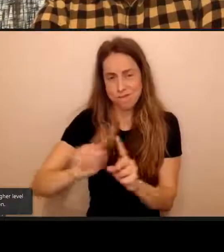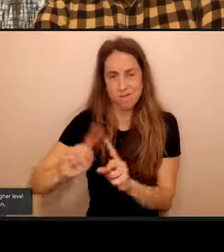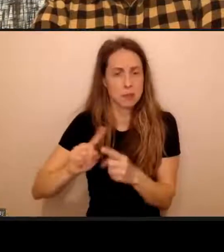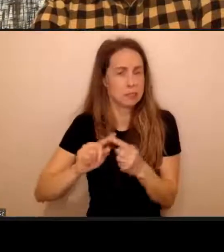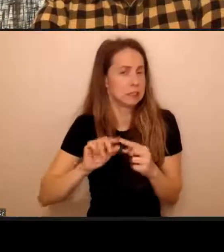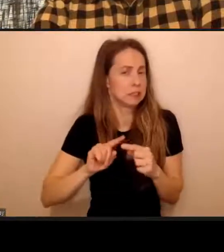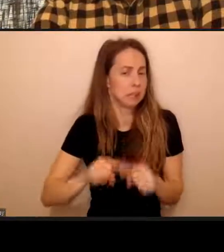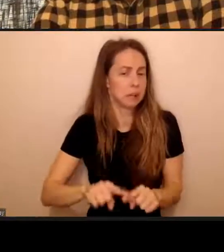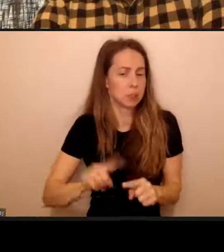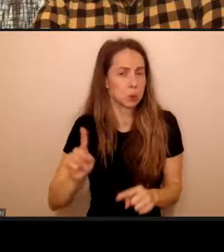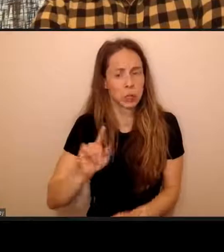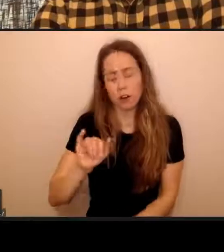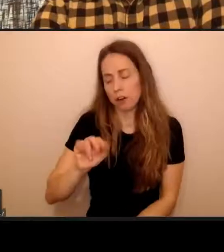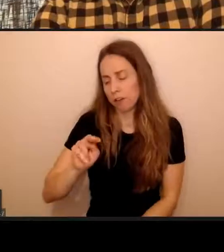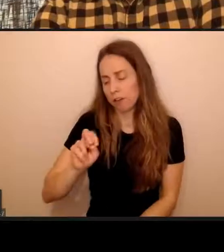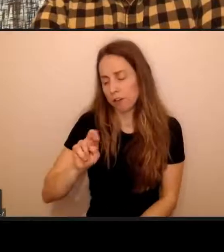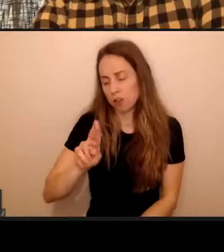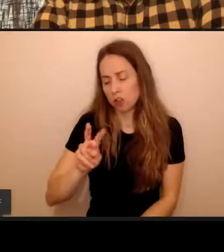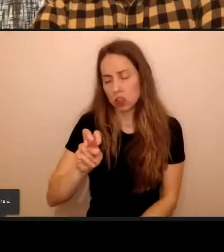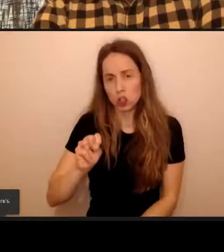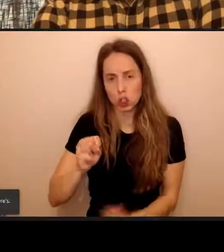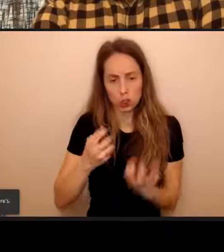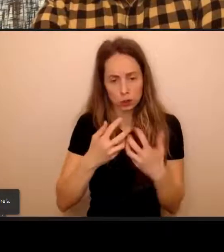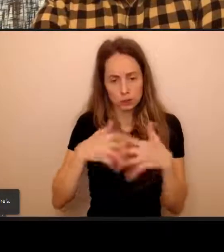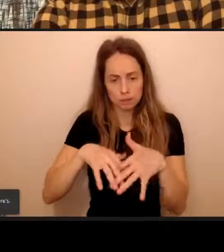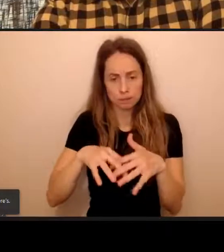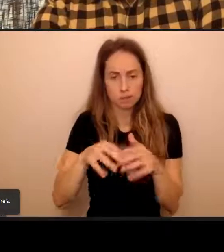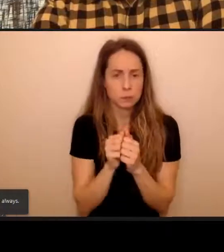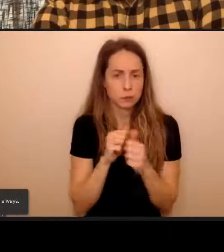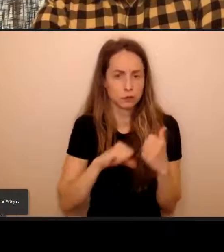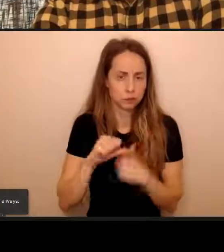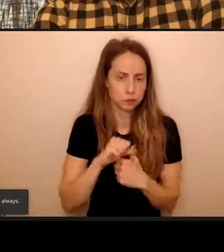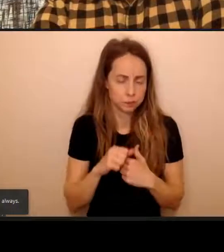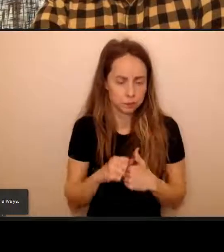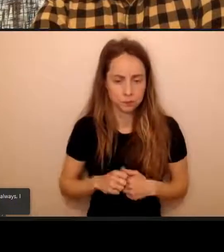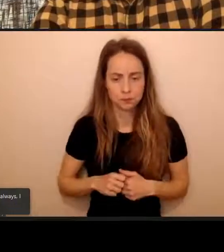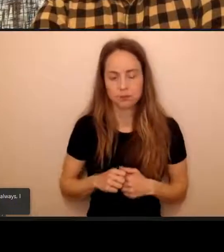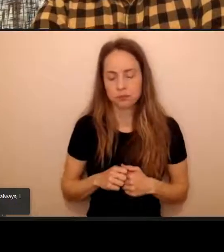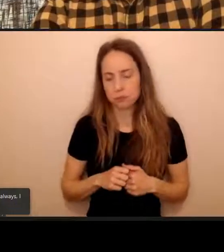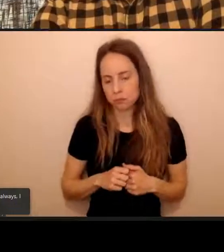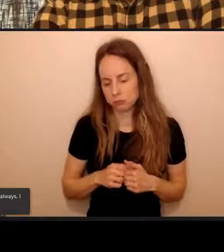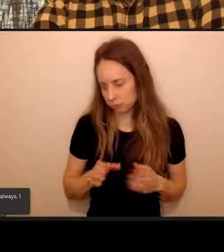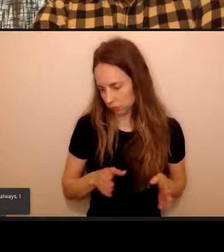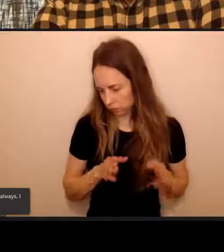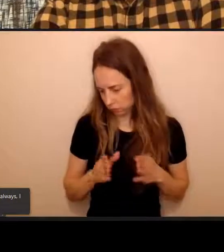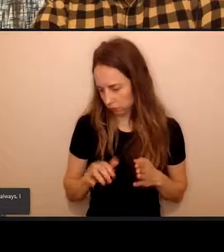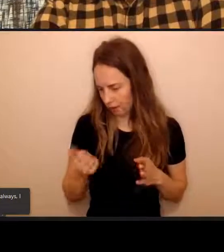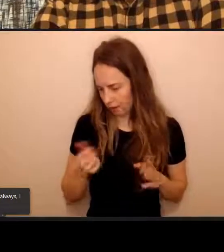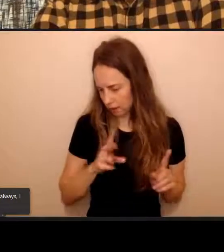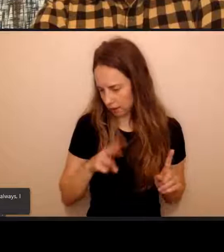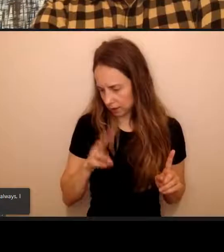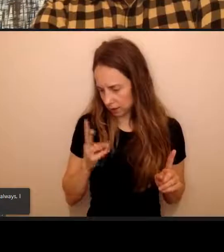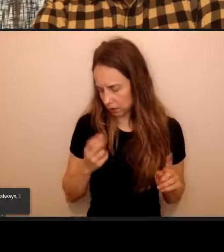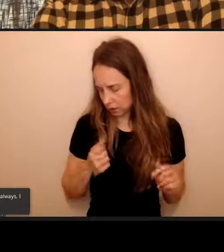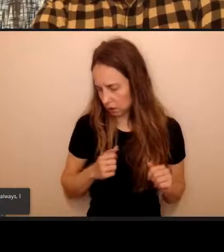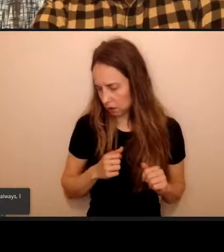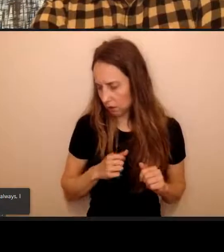Let's see, what else? I think there's always, 40 years ago,